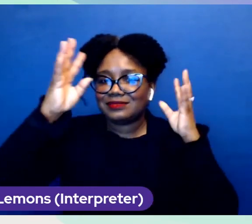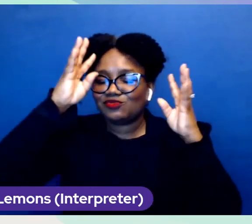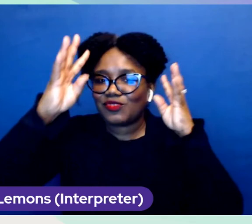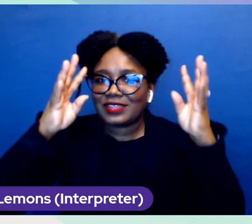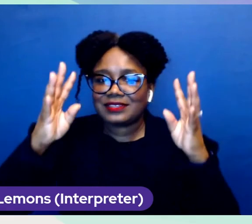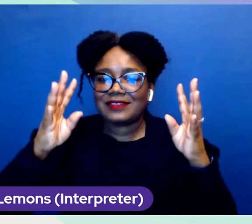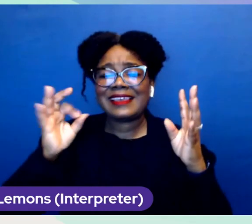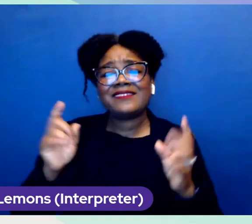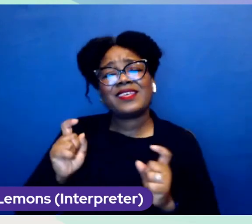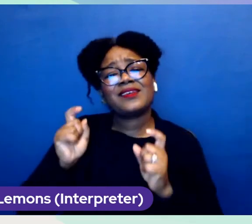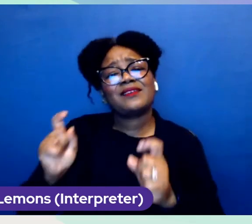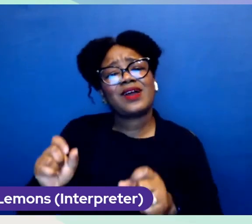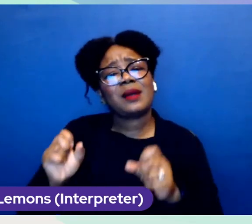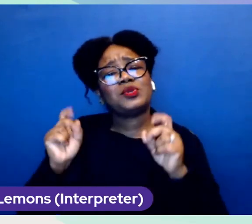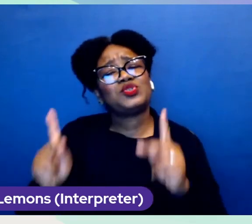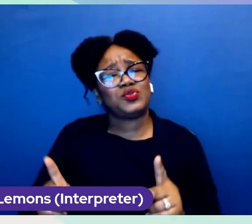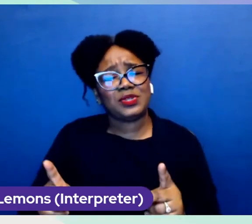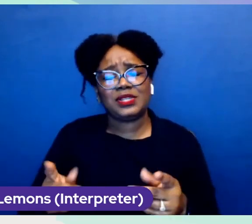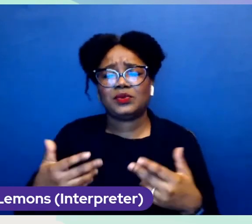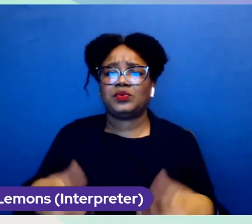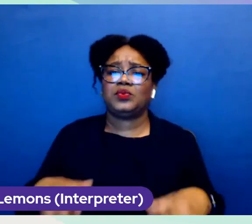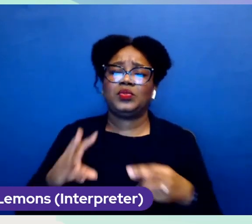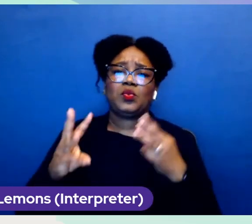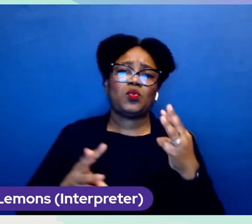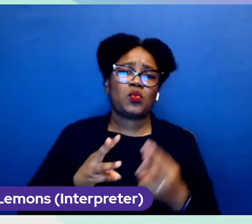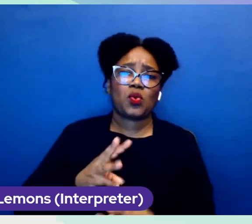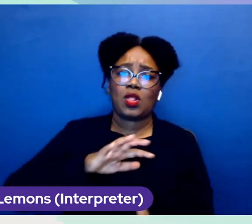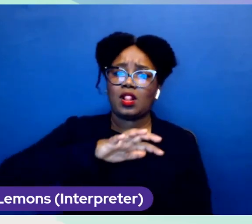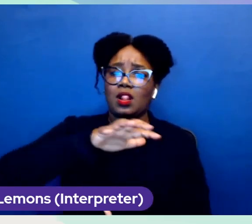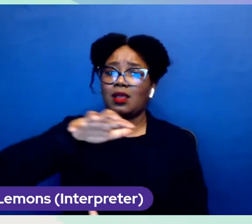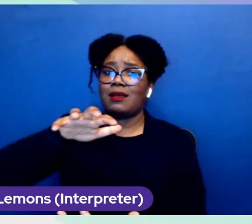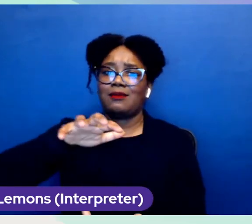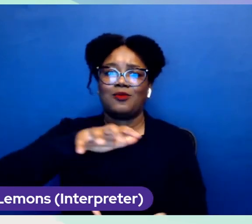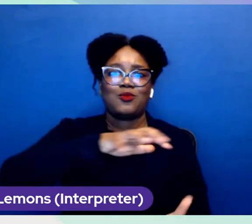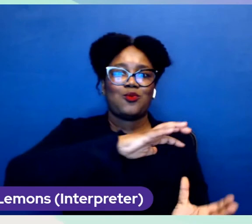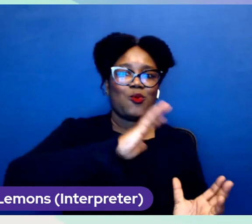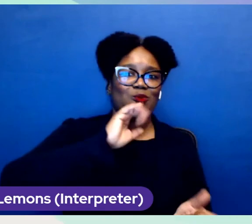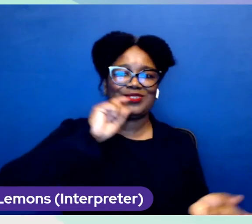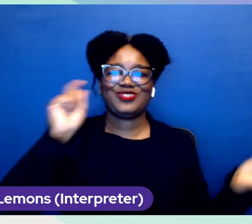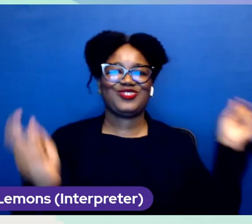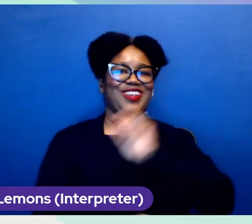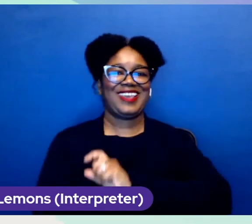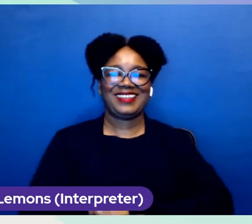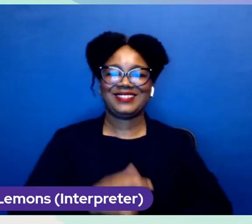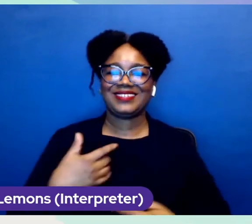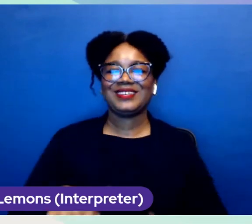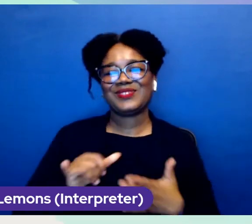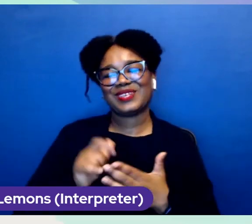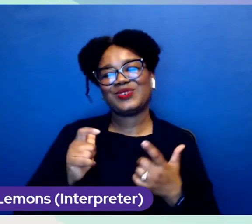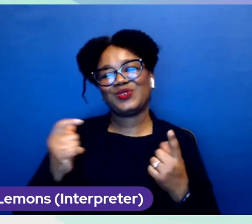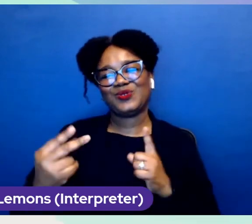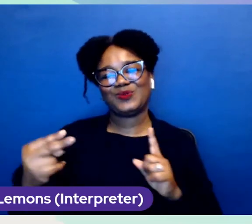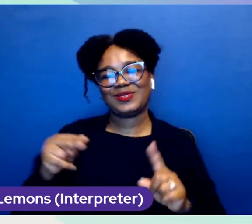know, work can be channeled out. So I think that's a really, really strong point to look at. I also think